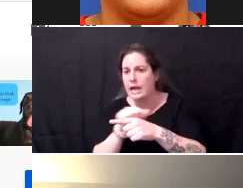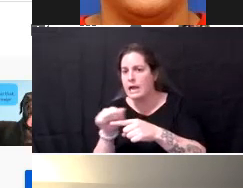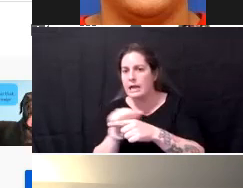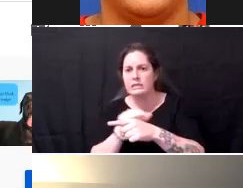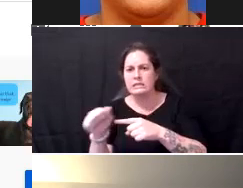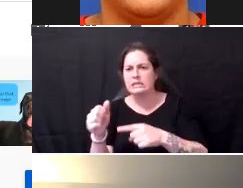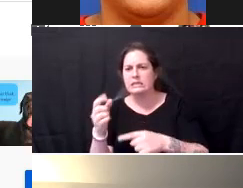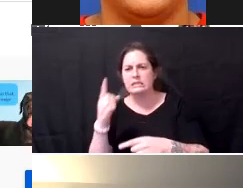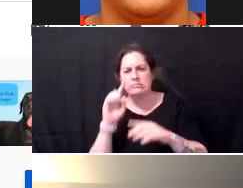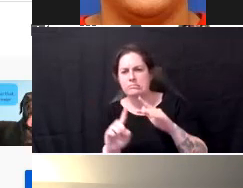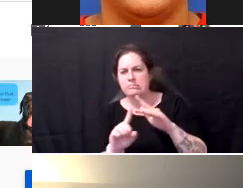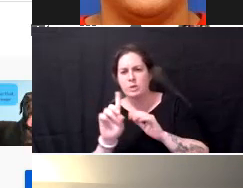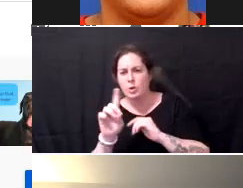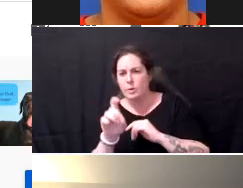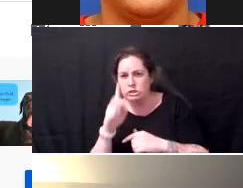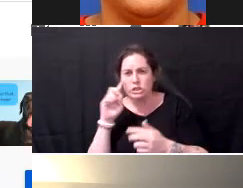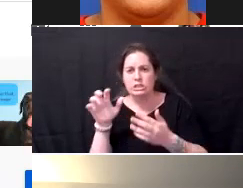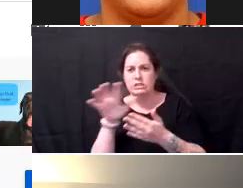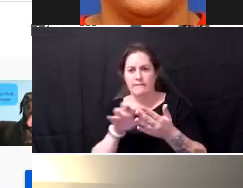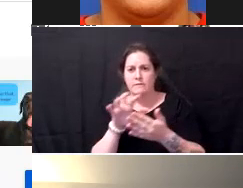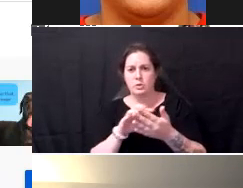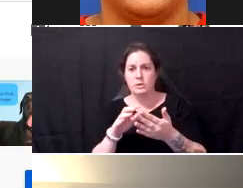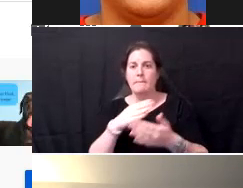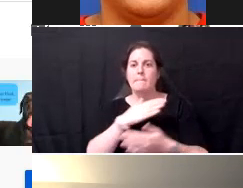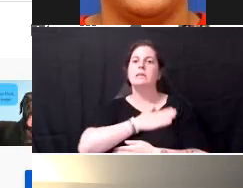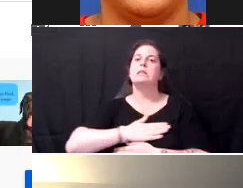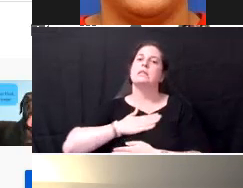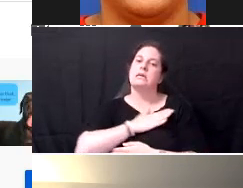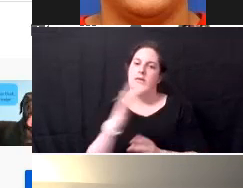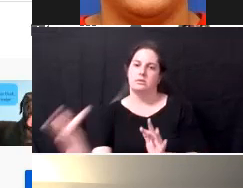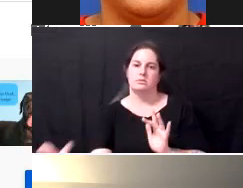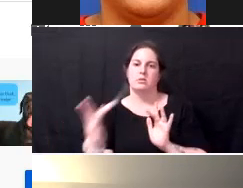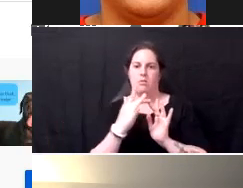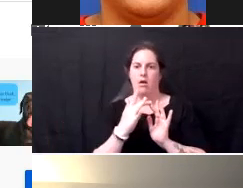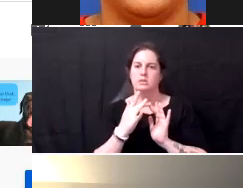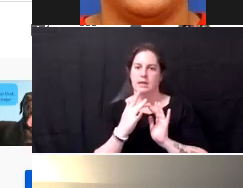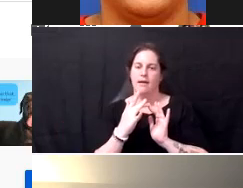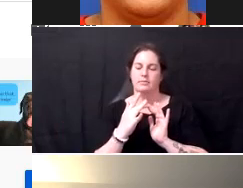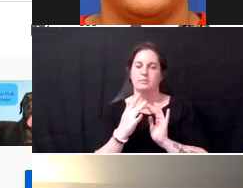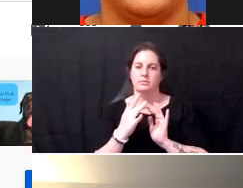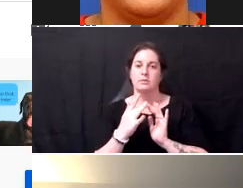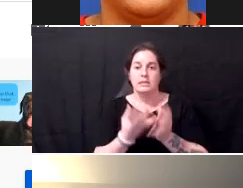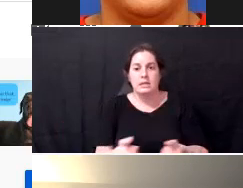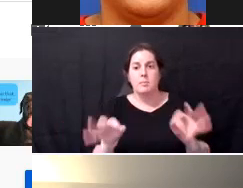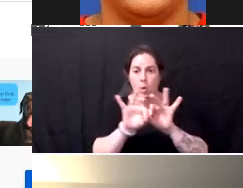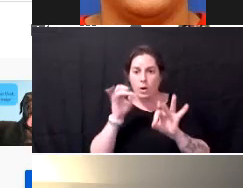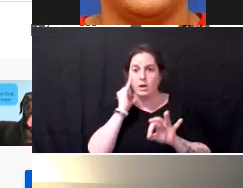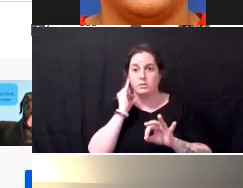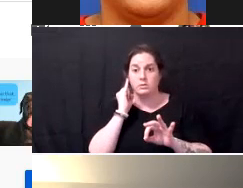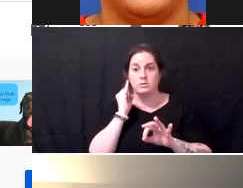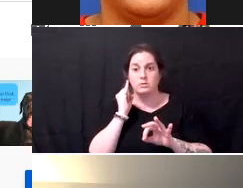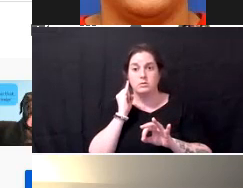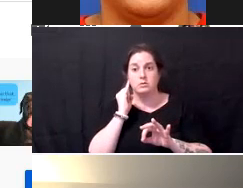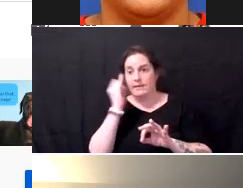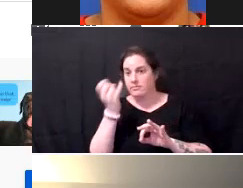having questions, don't hesitate to reach out to me, okay? It's real important to me that you understand